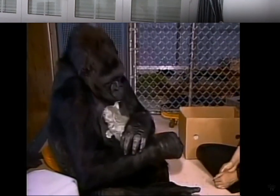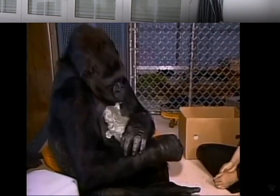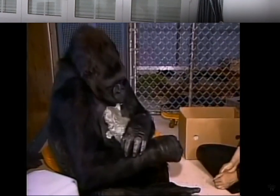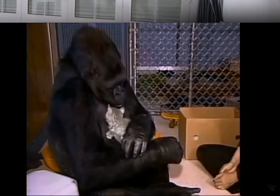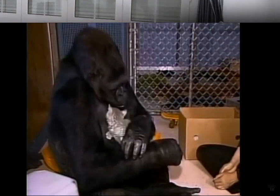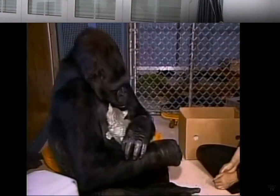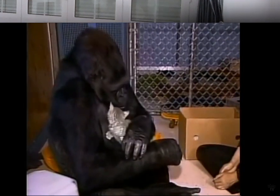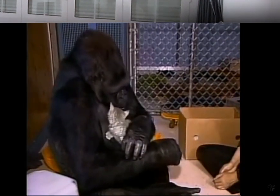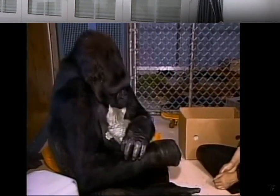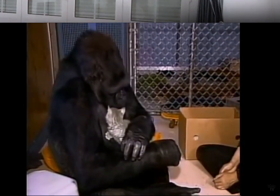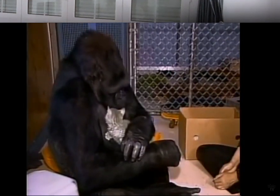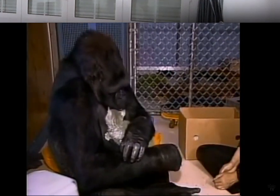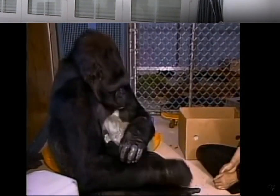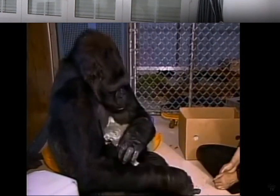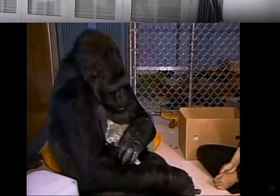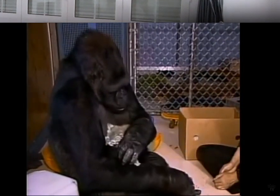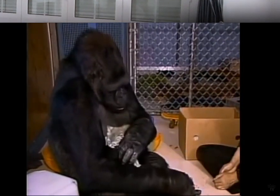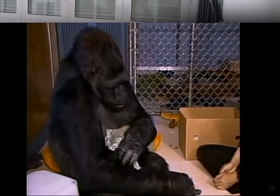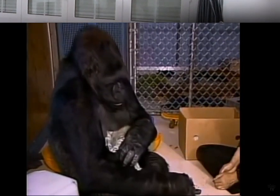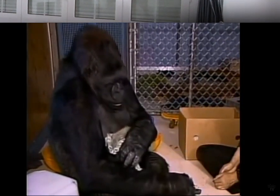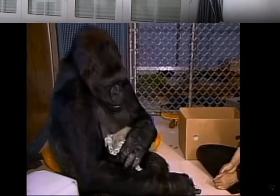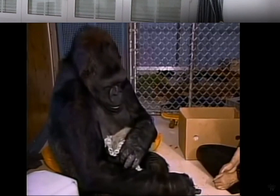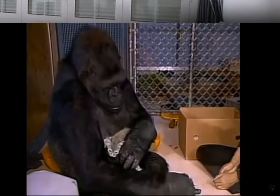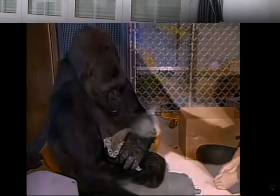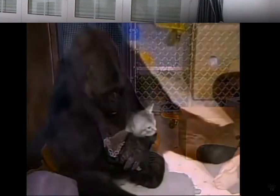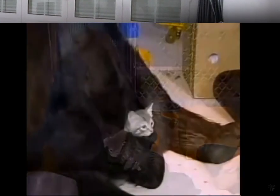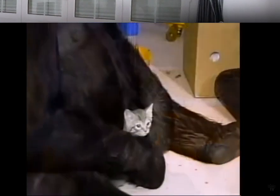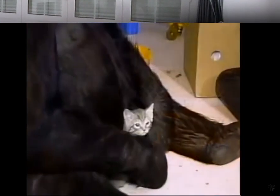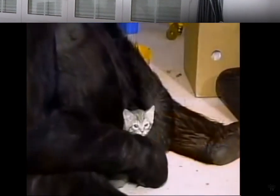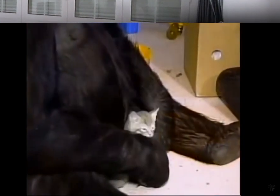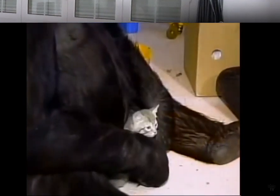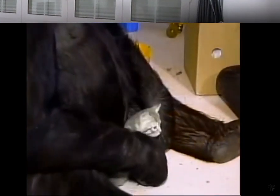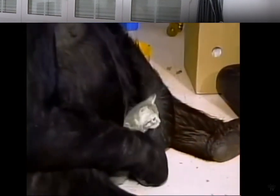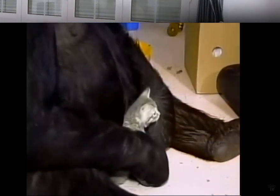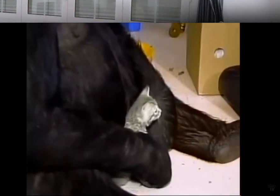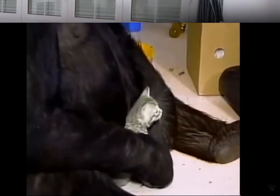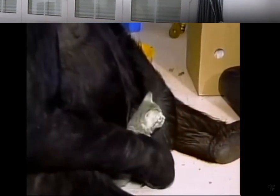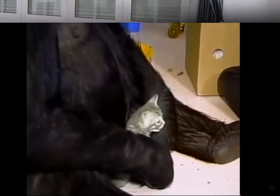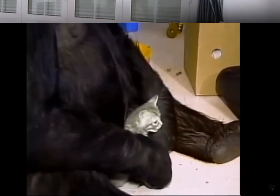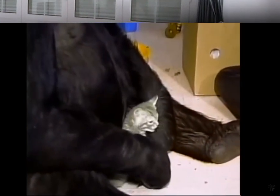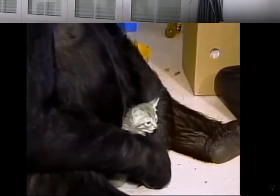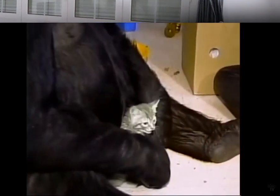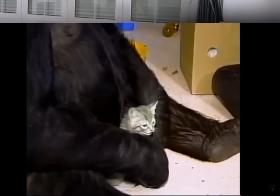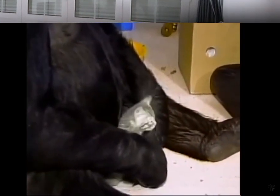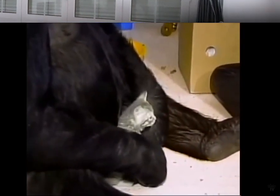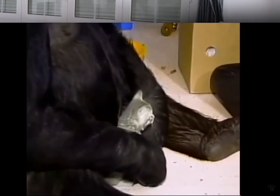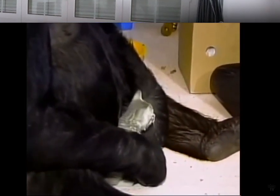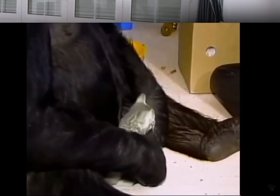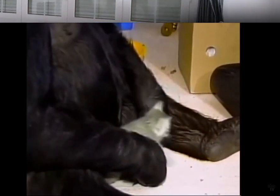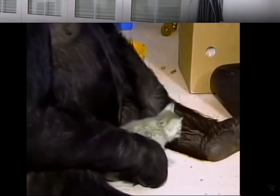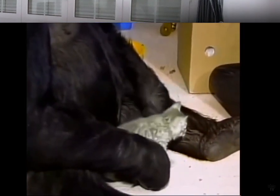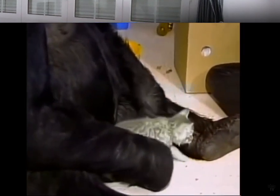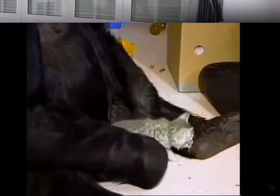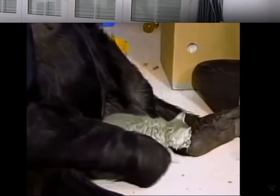so gentle. In a sort of at a mass level because of that image. The reason that it's so,